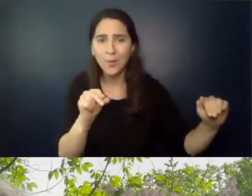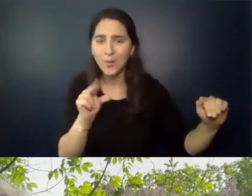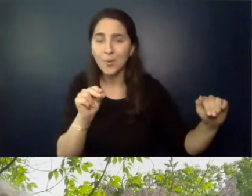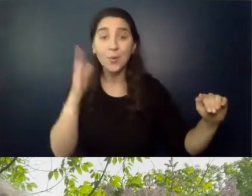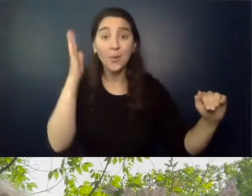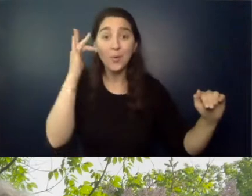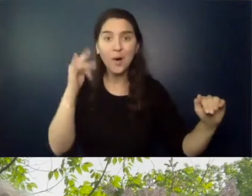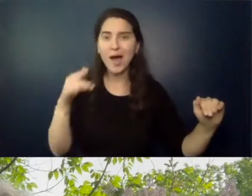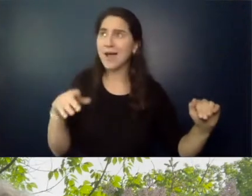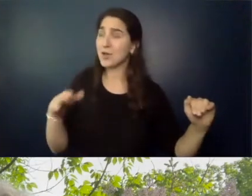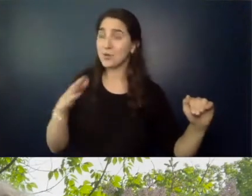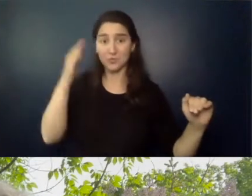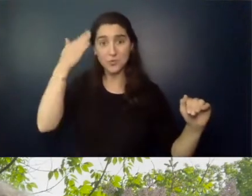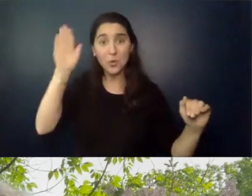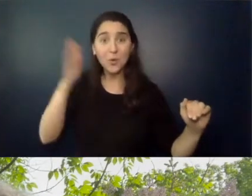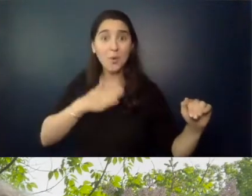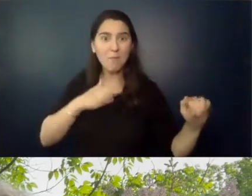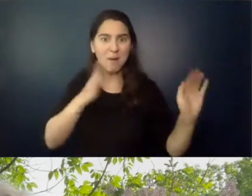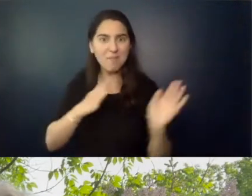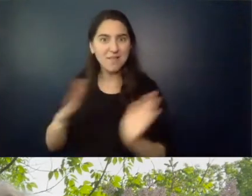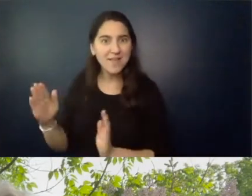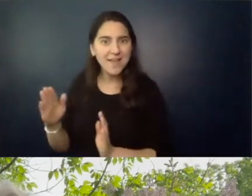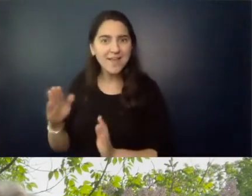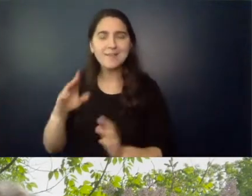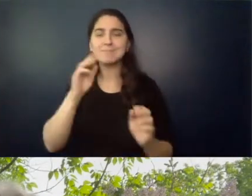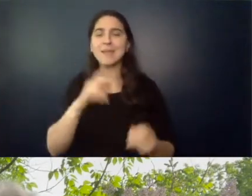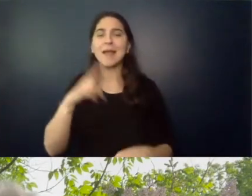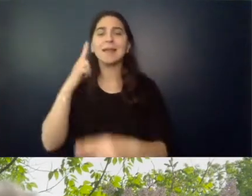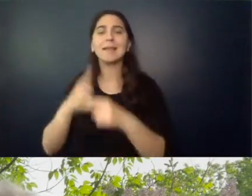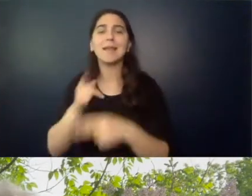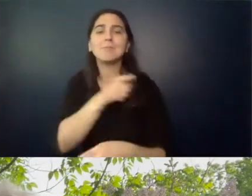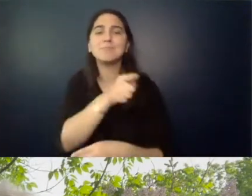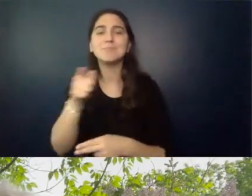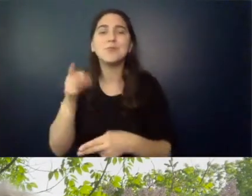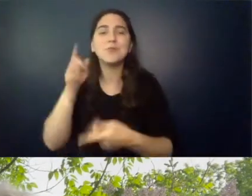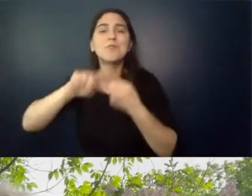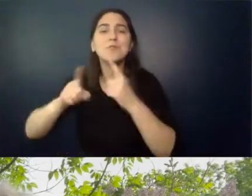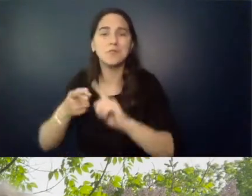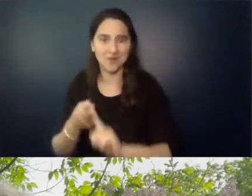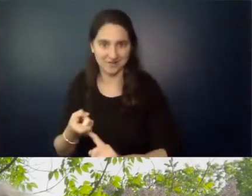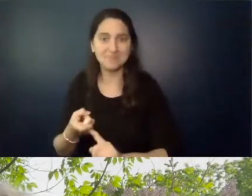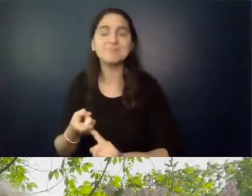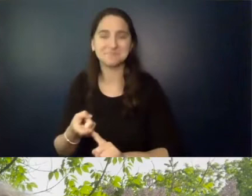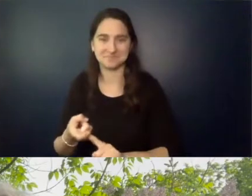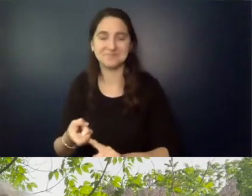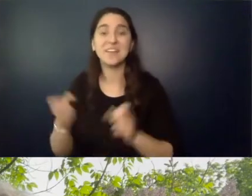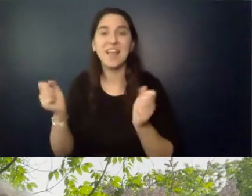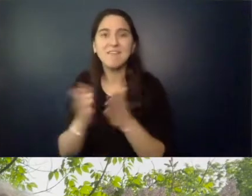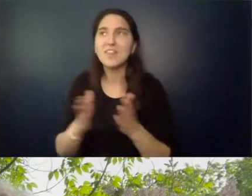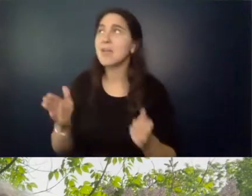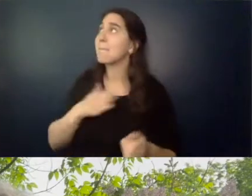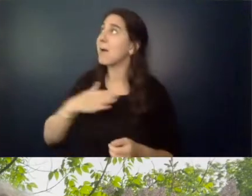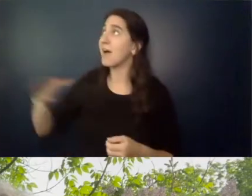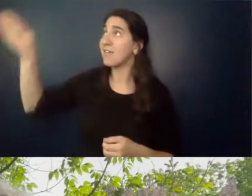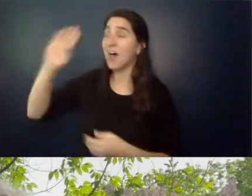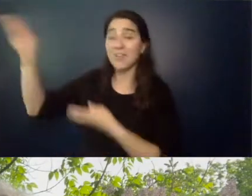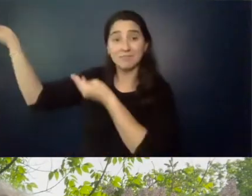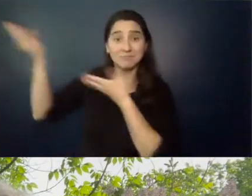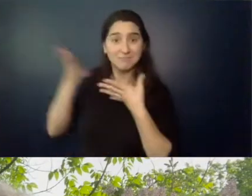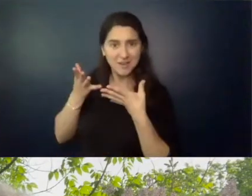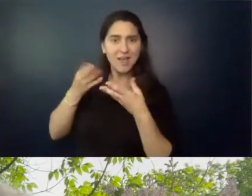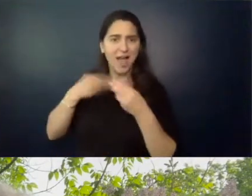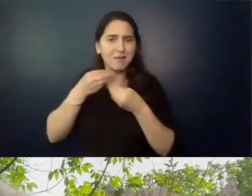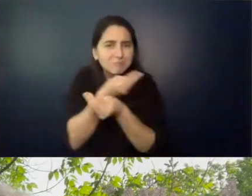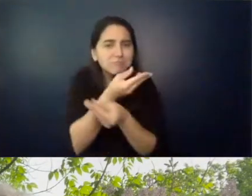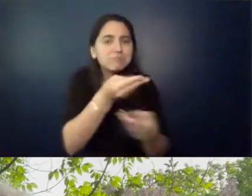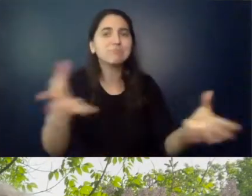servants, because a servant does not know his master's business. Instead, I have called you friends, for everything that I learned from my Father I have made known to